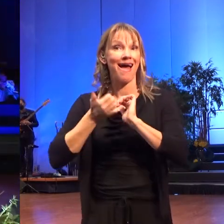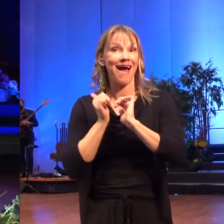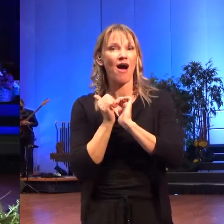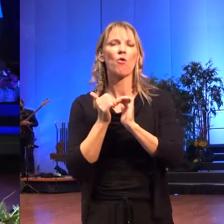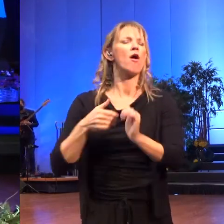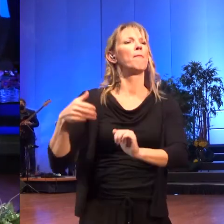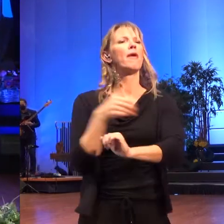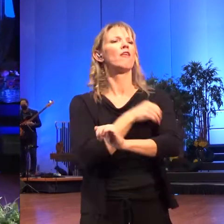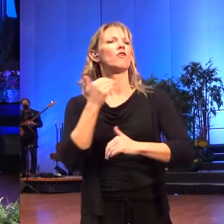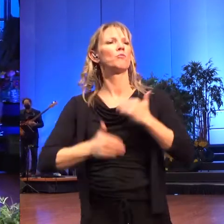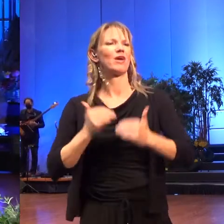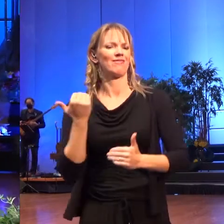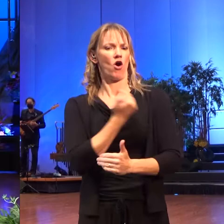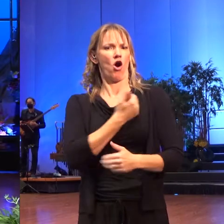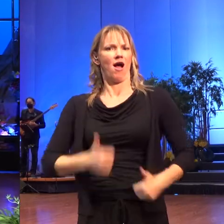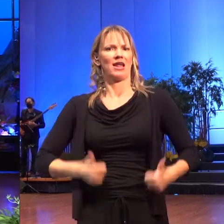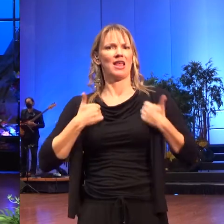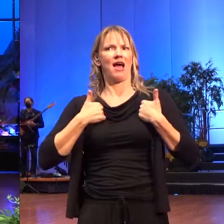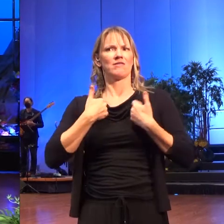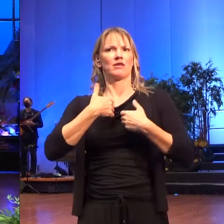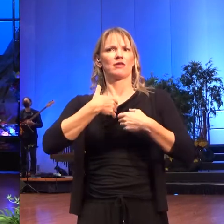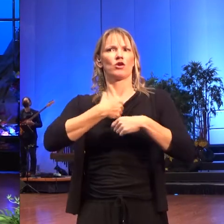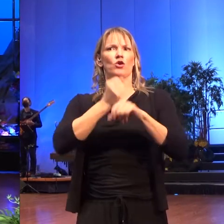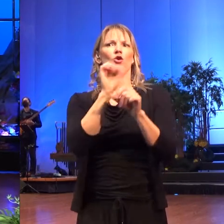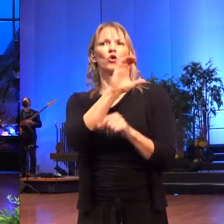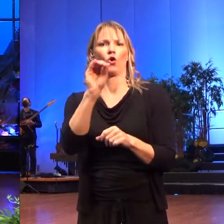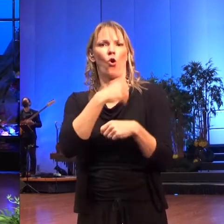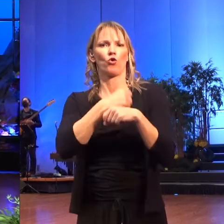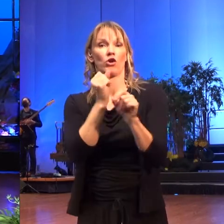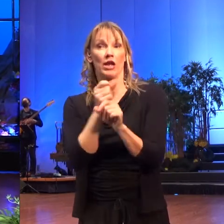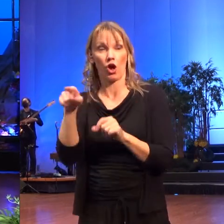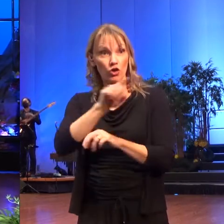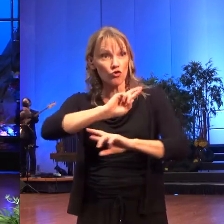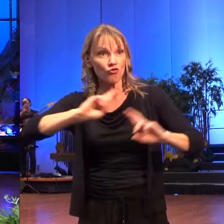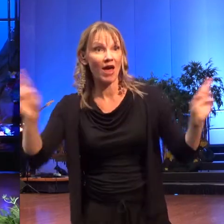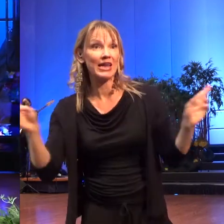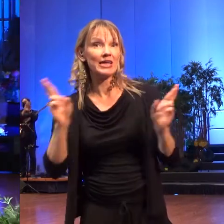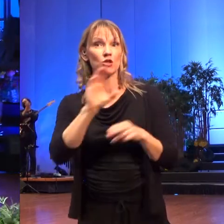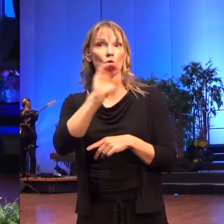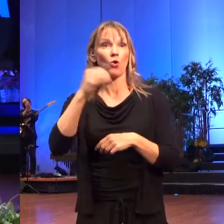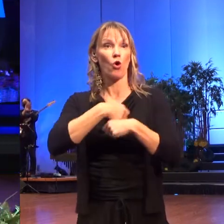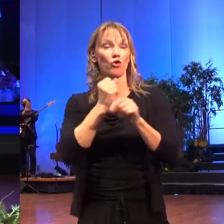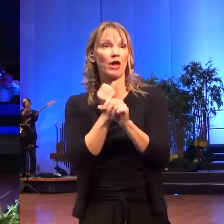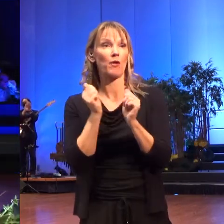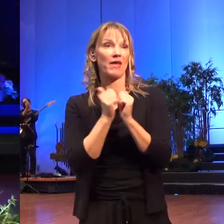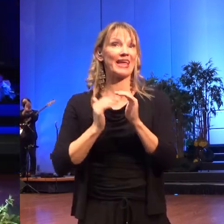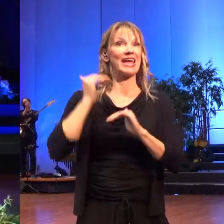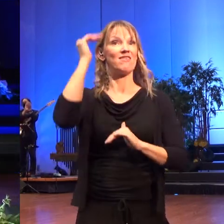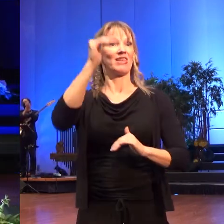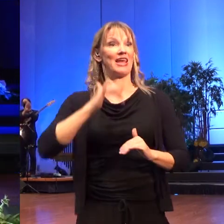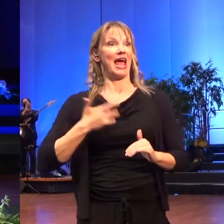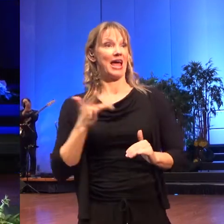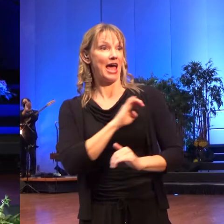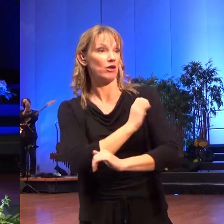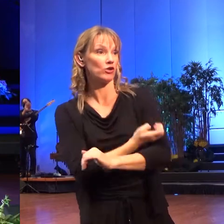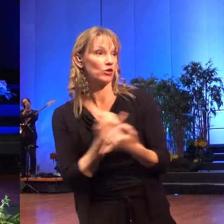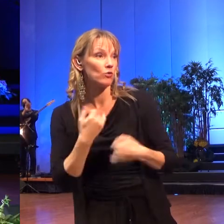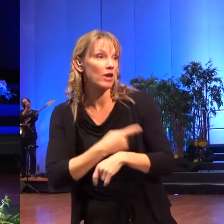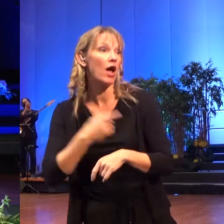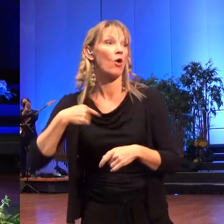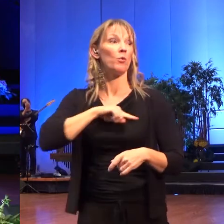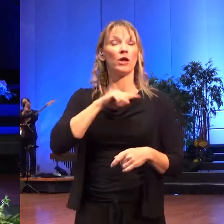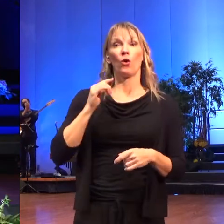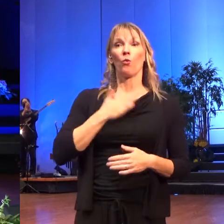process of co-creating our lives. Are you ready to co-create your life with a greater sense of infinite energy today? Are we willing to expand